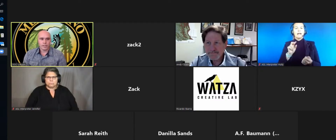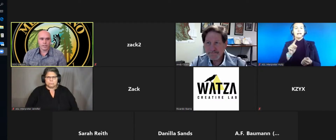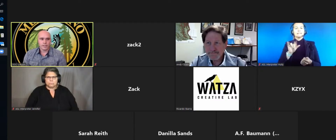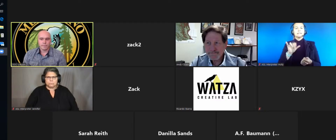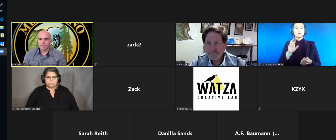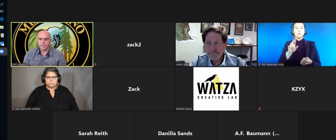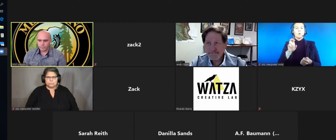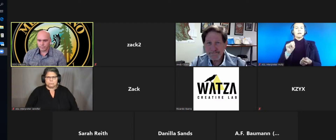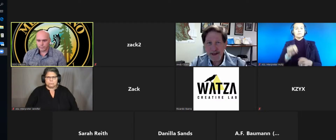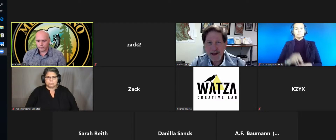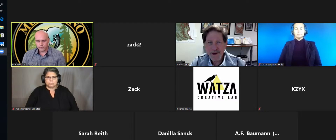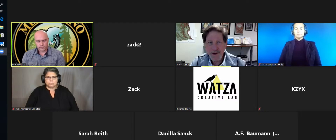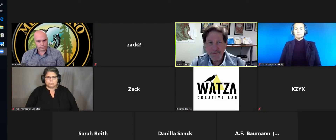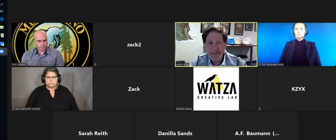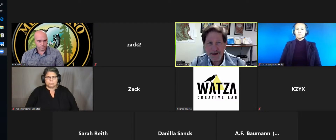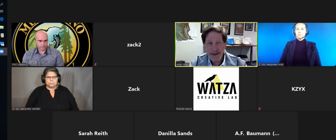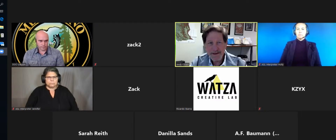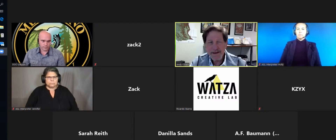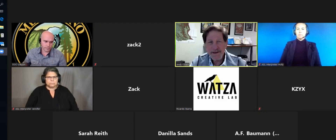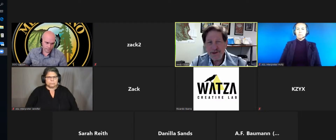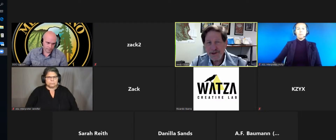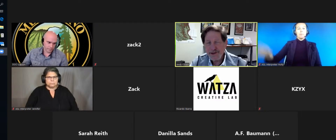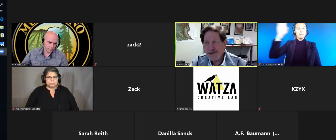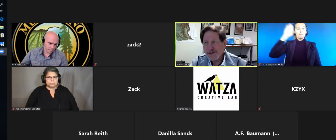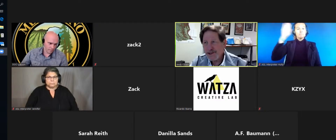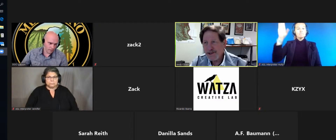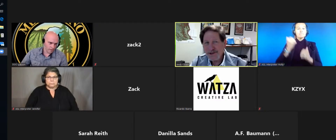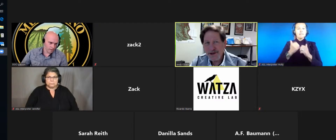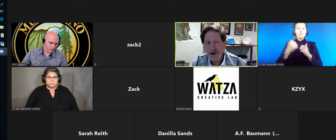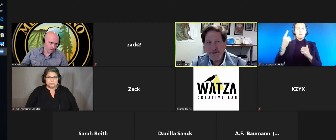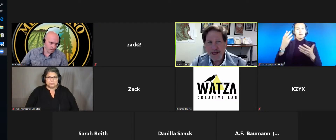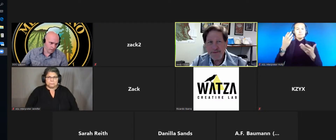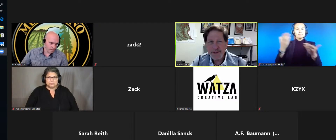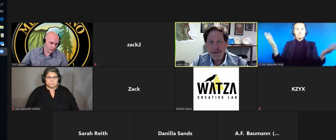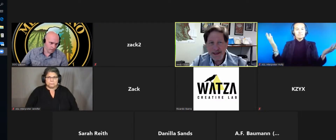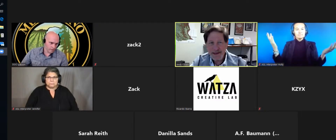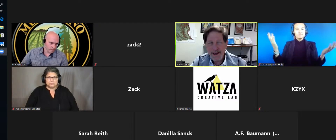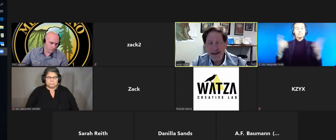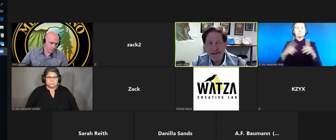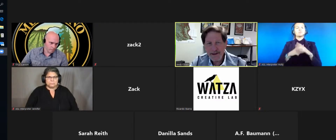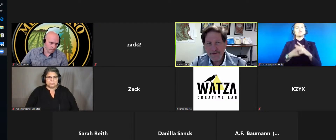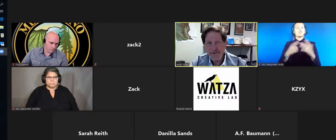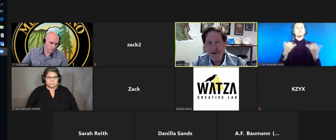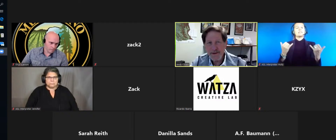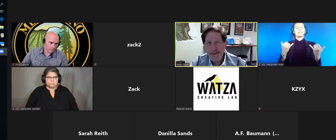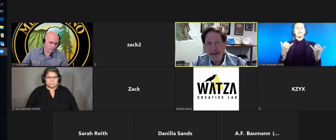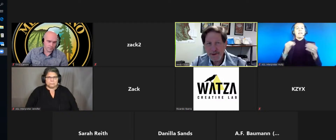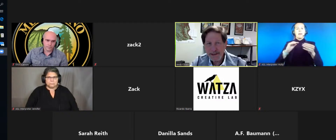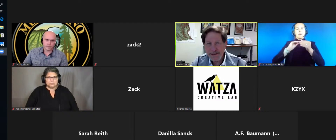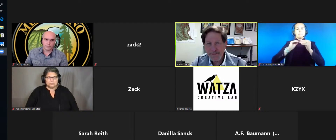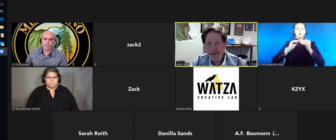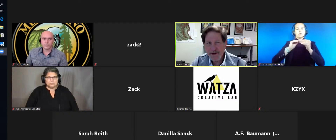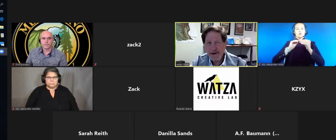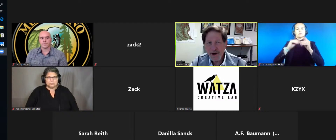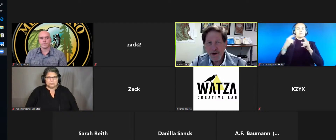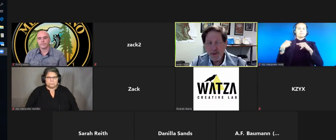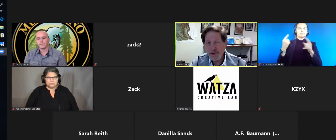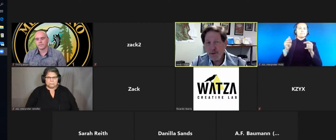have our attention. Hello, everybody. So this is starting off again with the data as of May